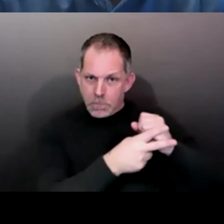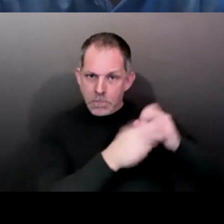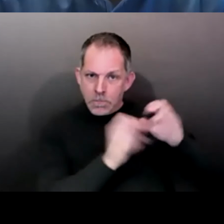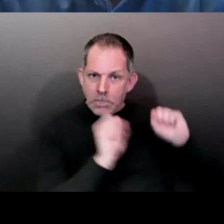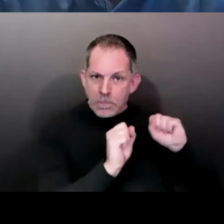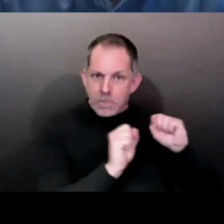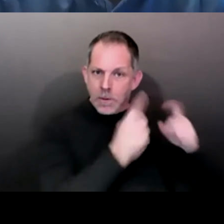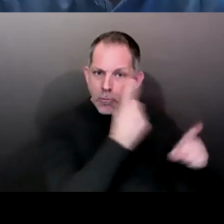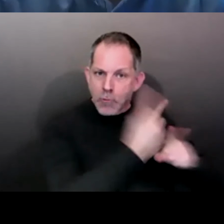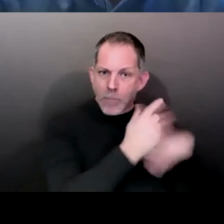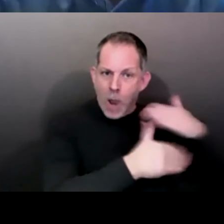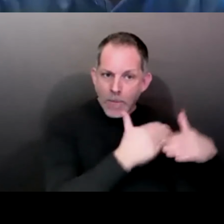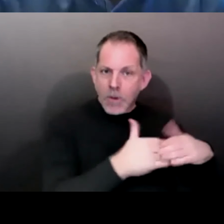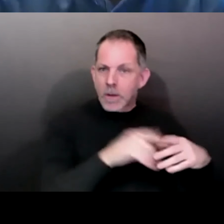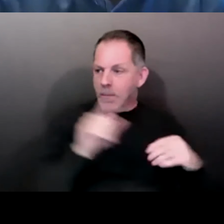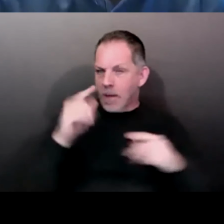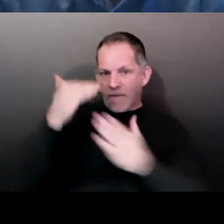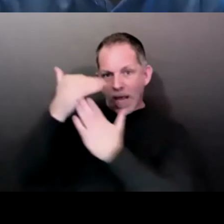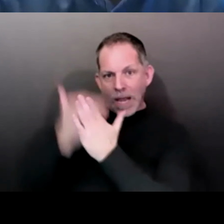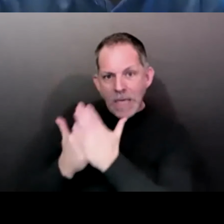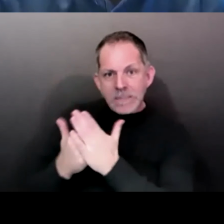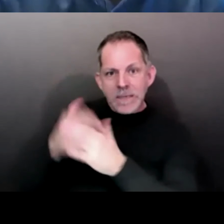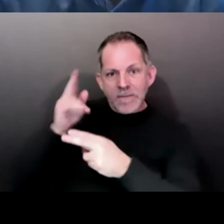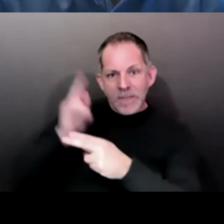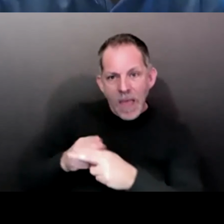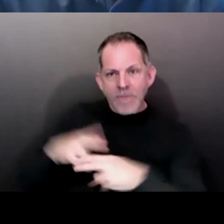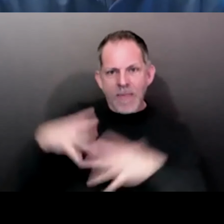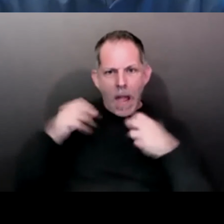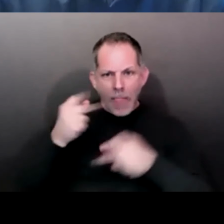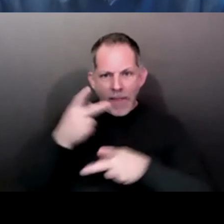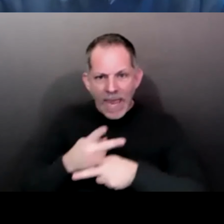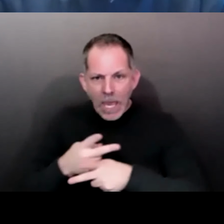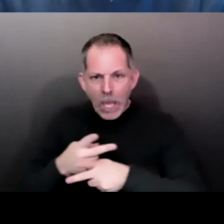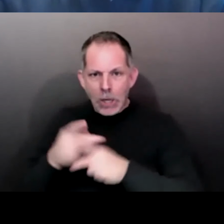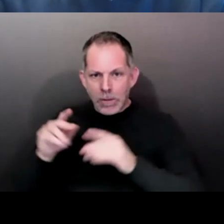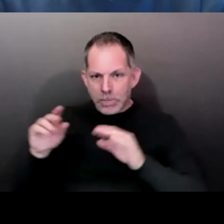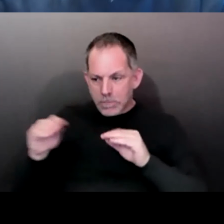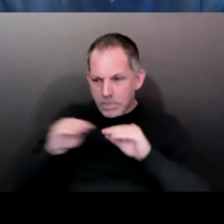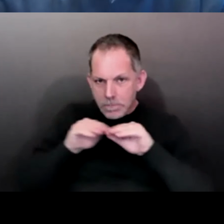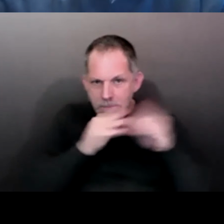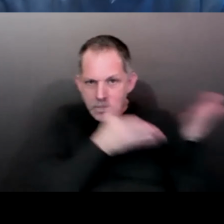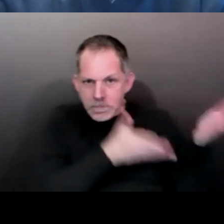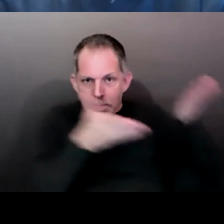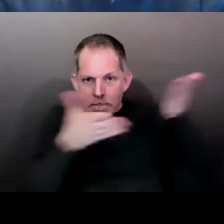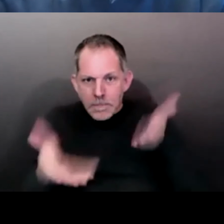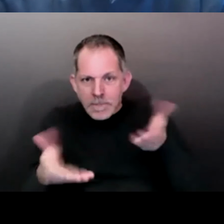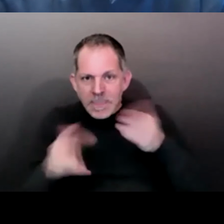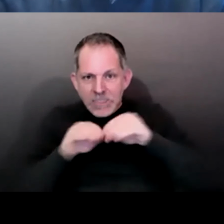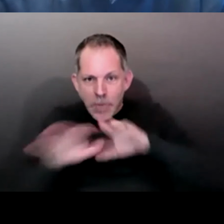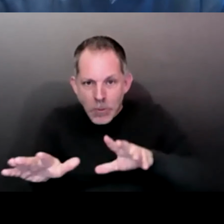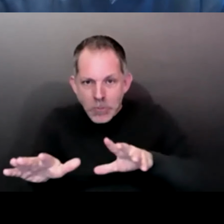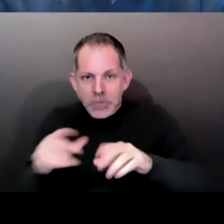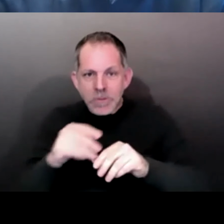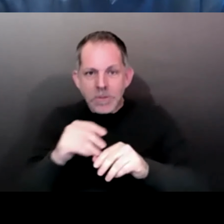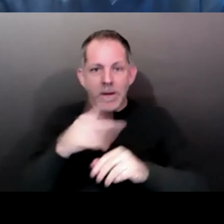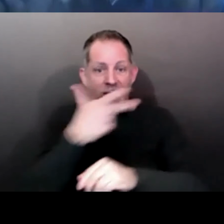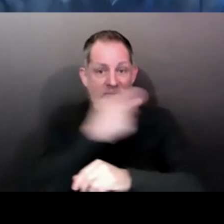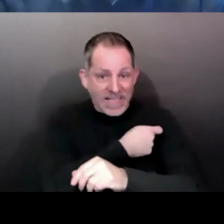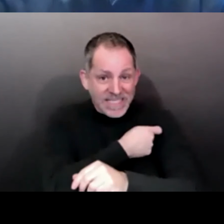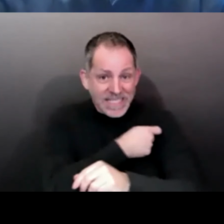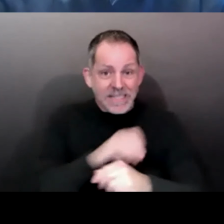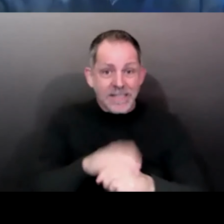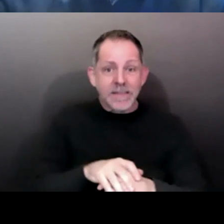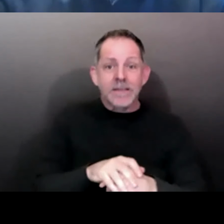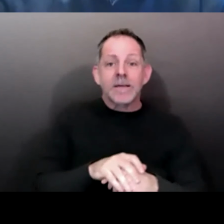healthcare providers are distributing those vaccines that are primarily part of the Vaccine for Children program are properly managed